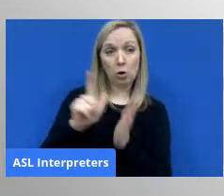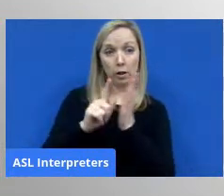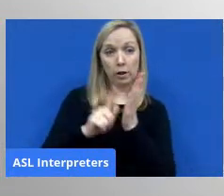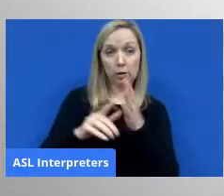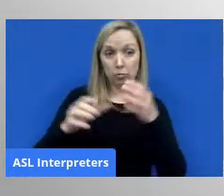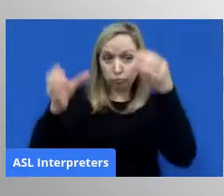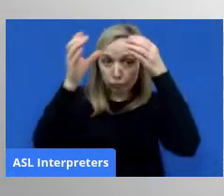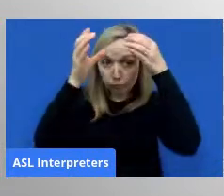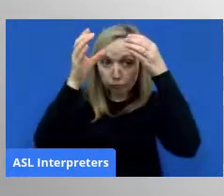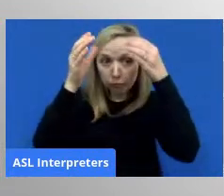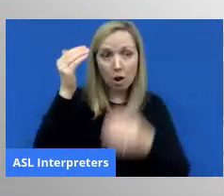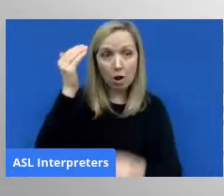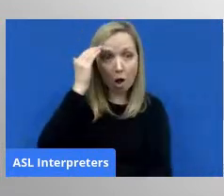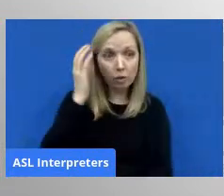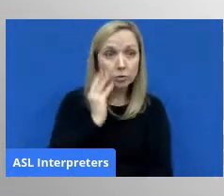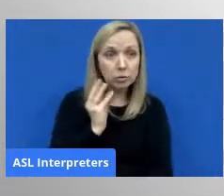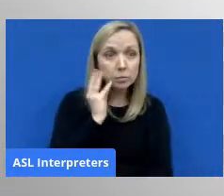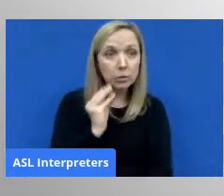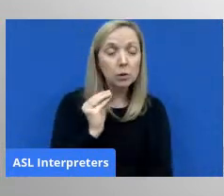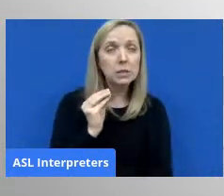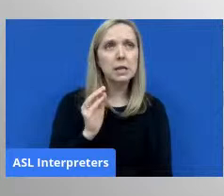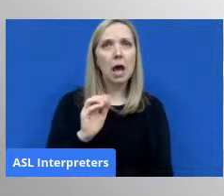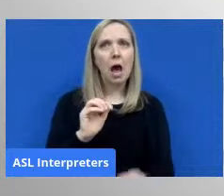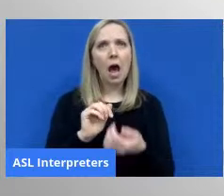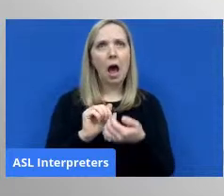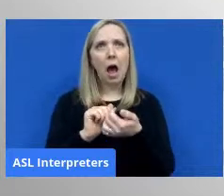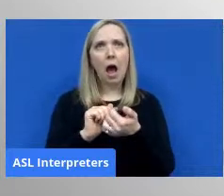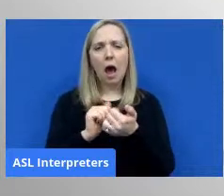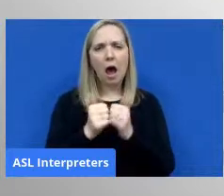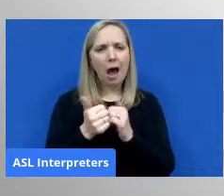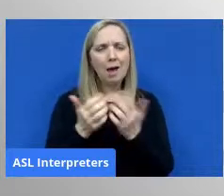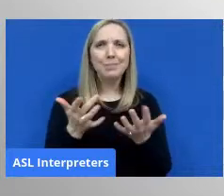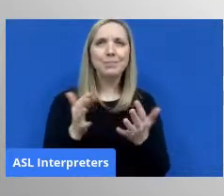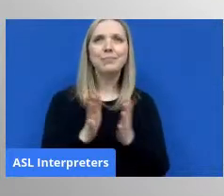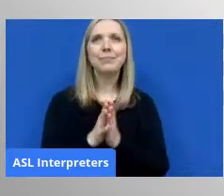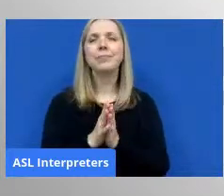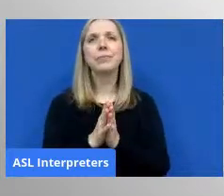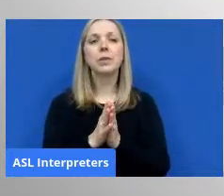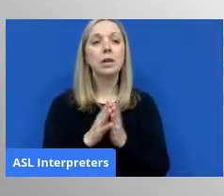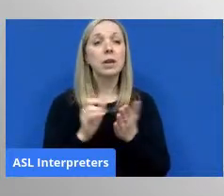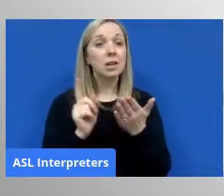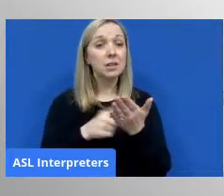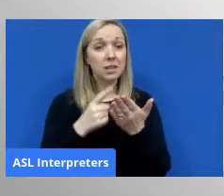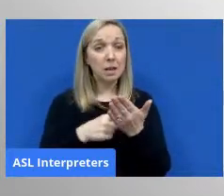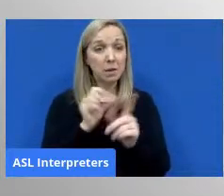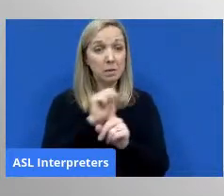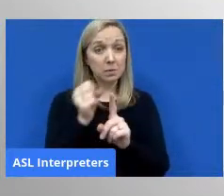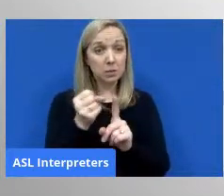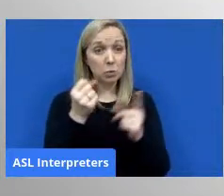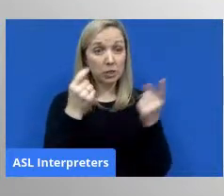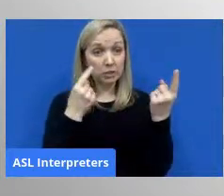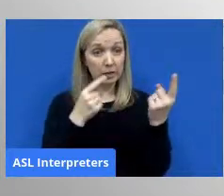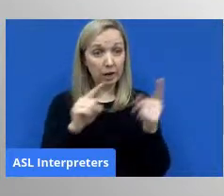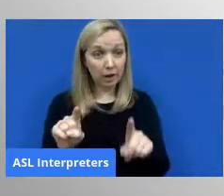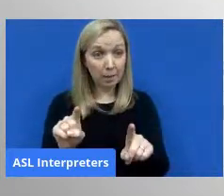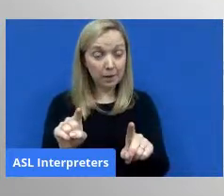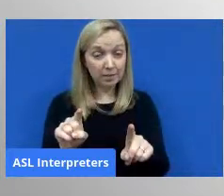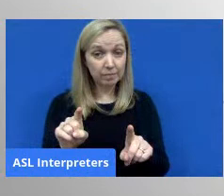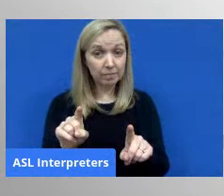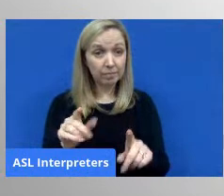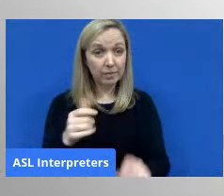do we? I mean, there are instances that take place, and having been